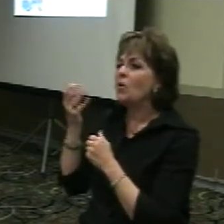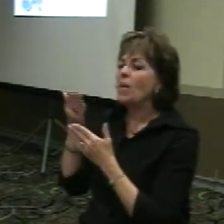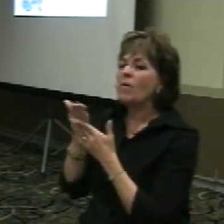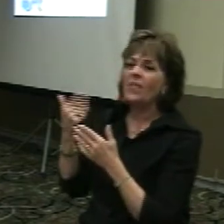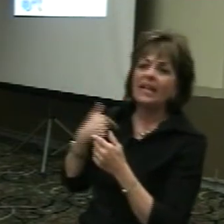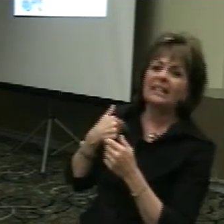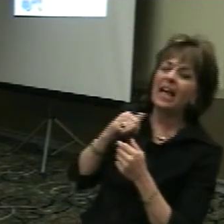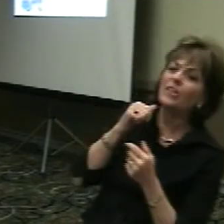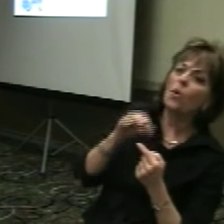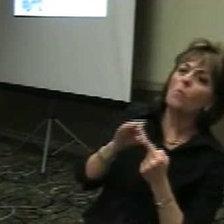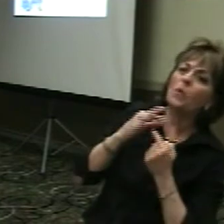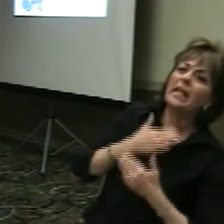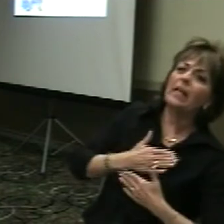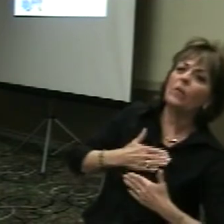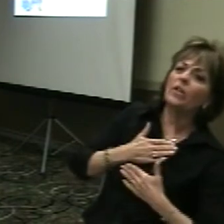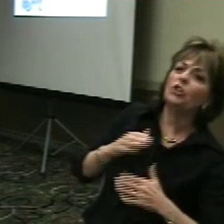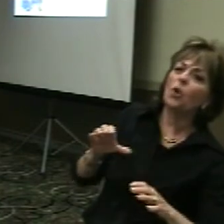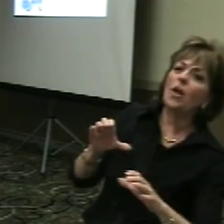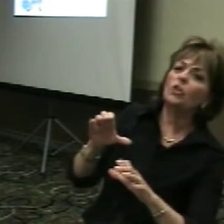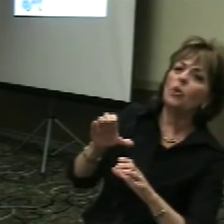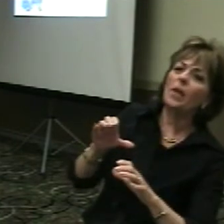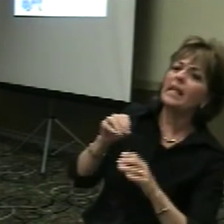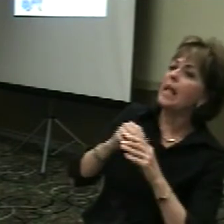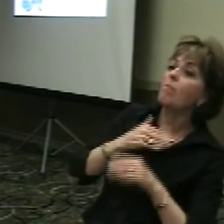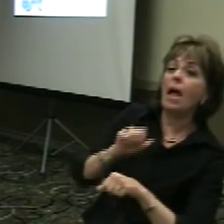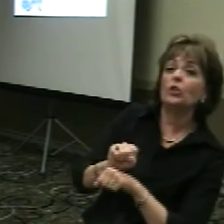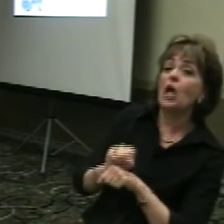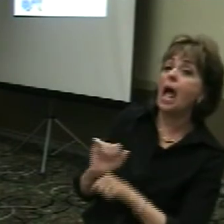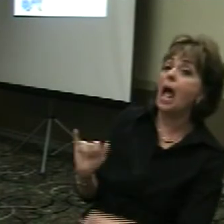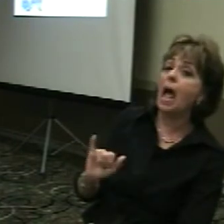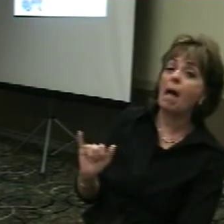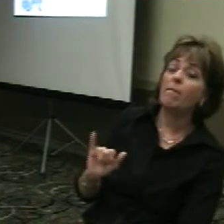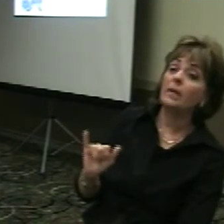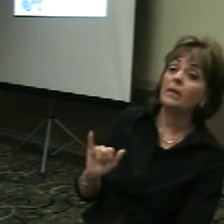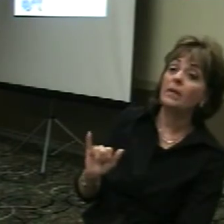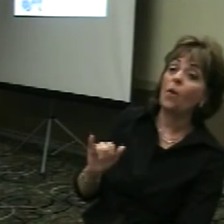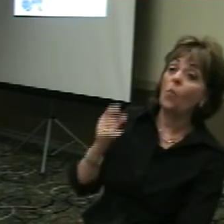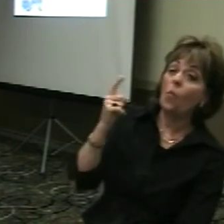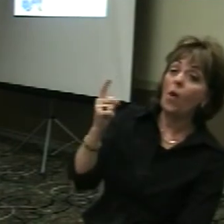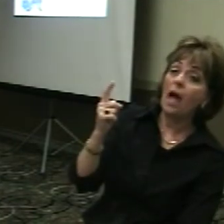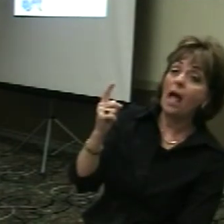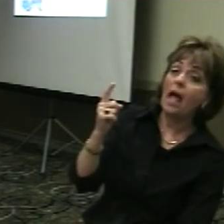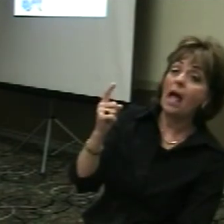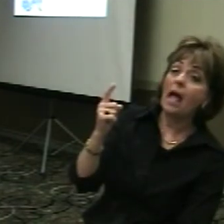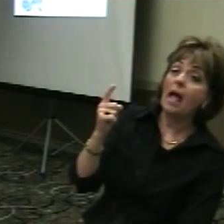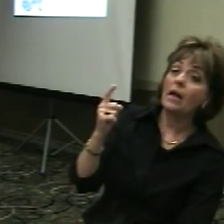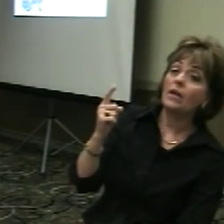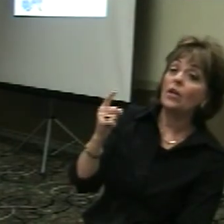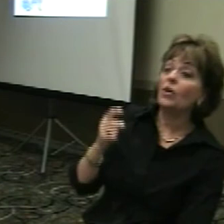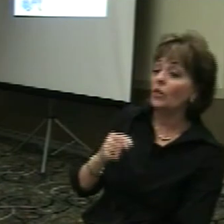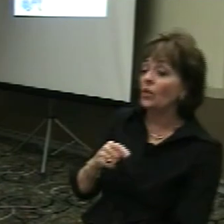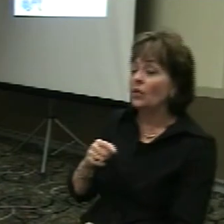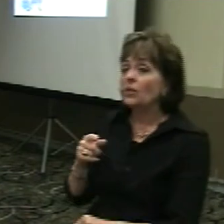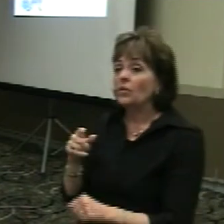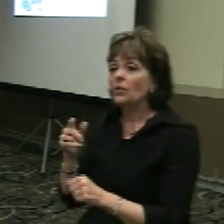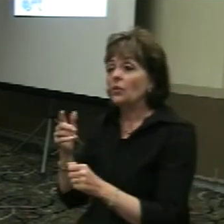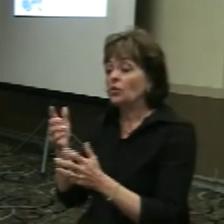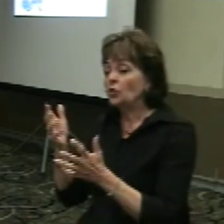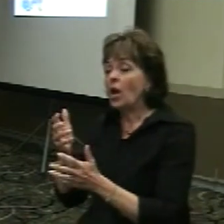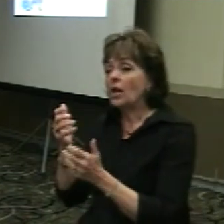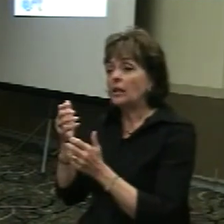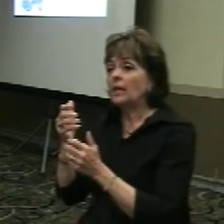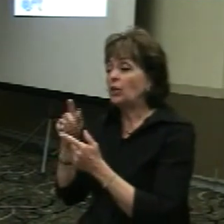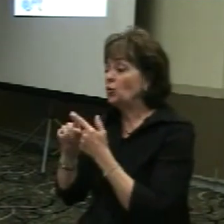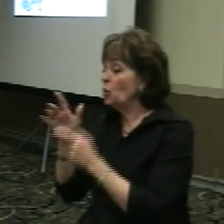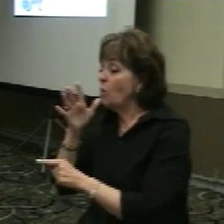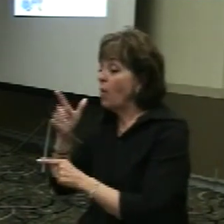I don't particularly give you in my job. One of which is talking to your mother who's crying and trying to